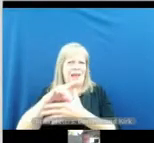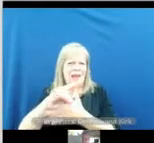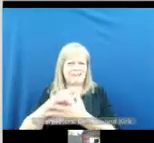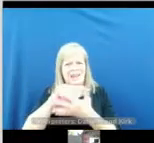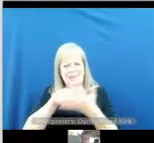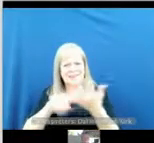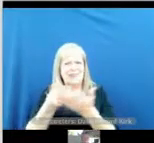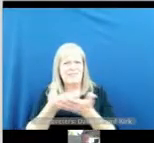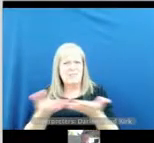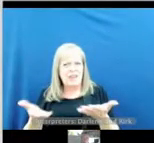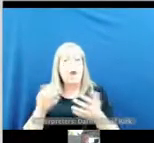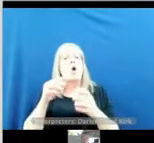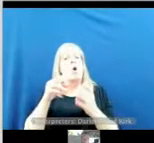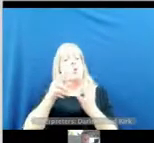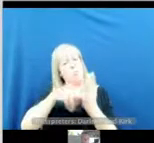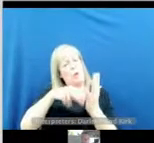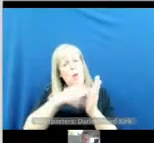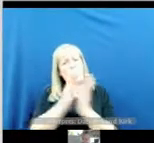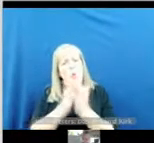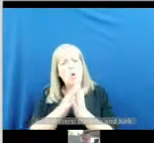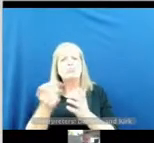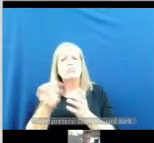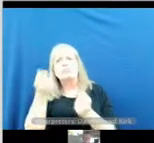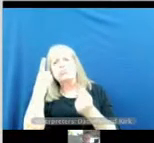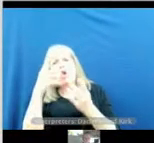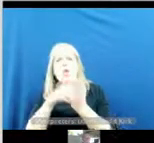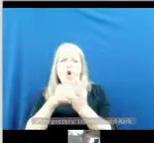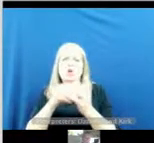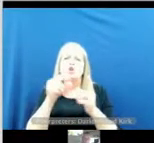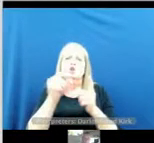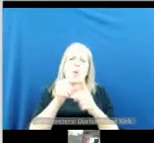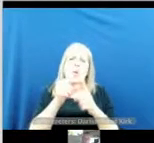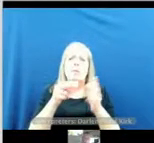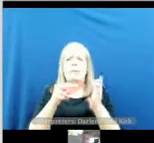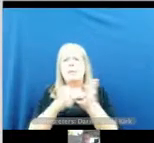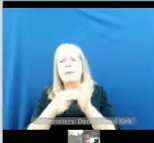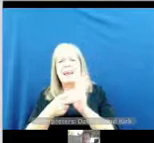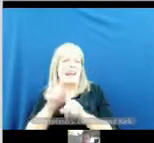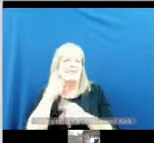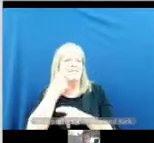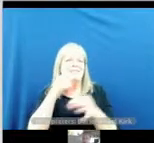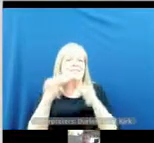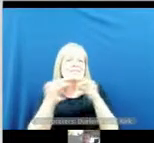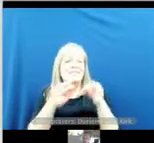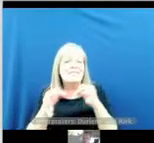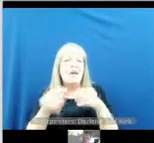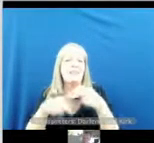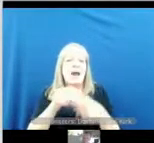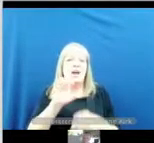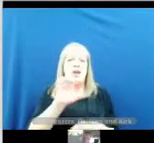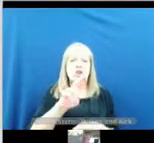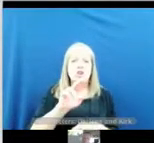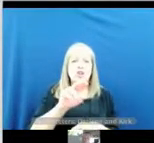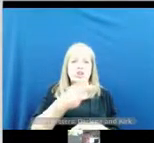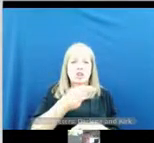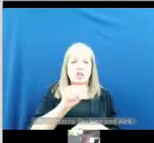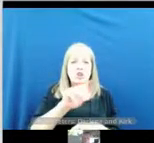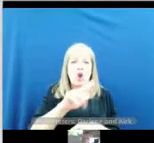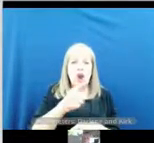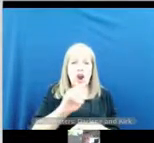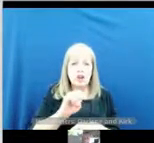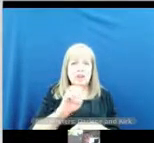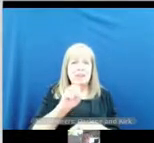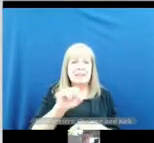understanding some of these terms, and just now quickly going over what charge syndrome is and Usher syndrome. It's important to have that language to talk